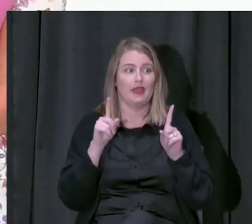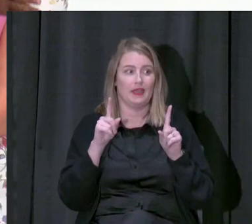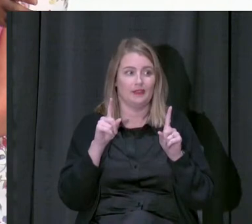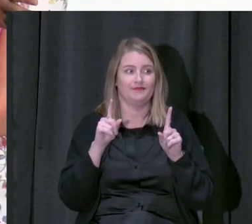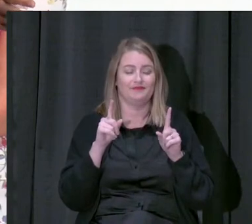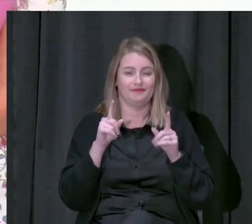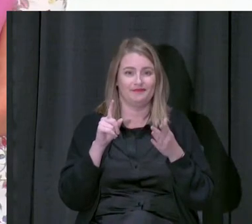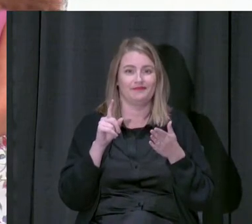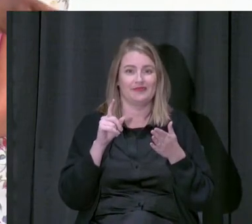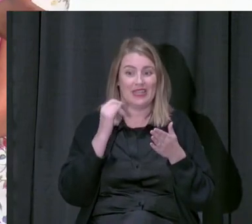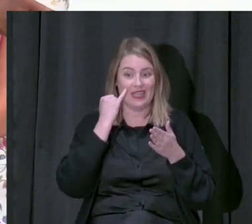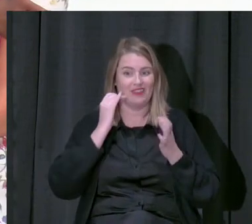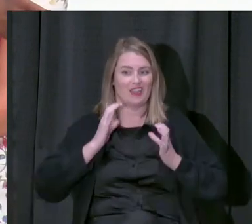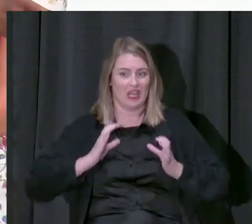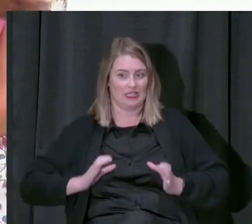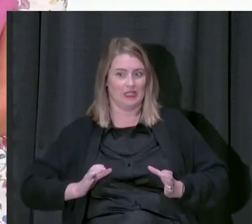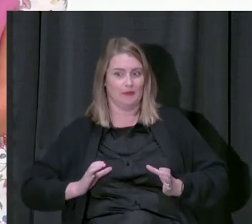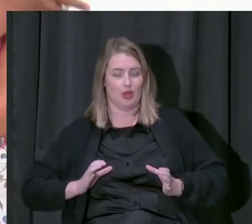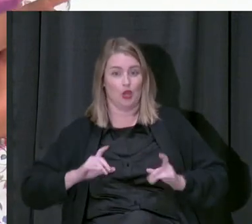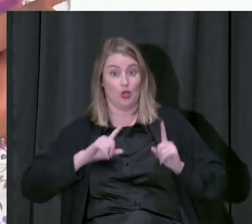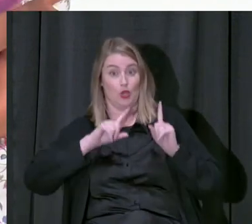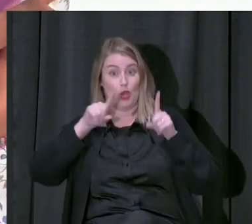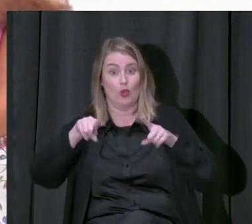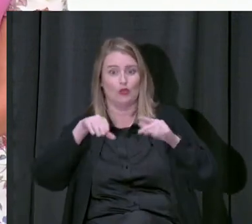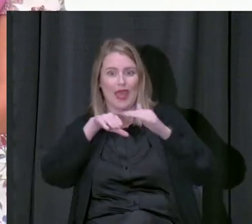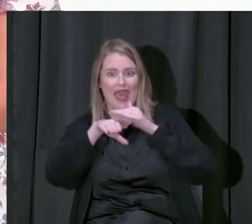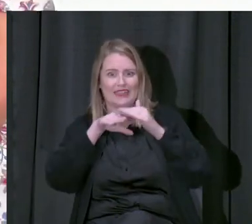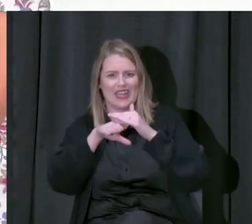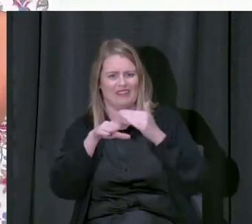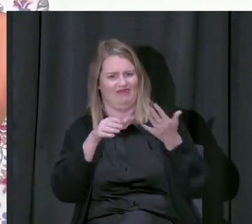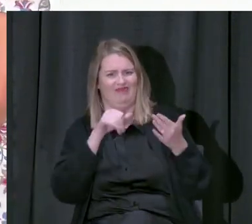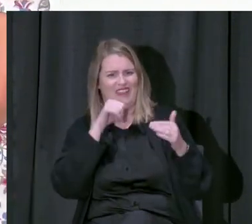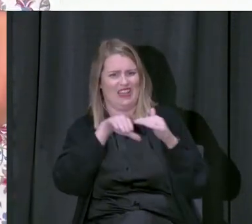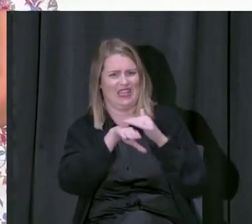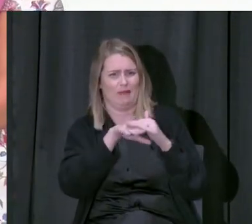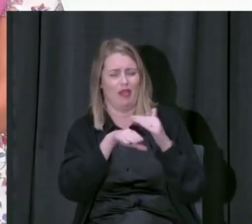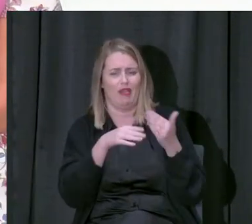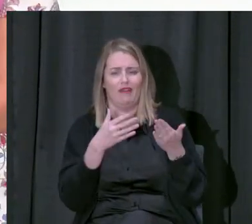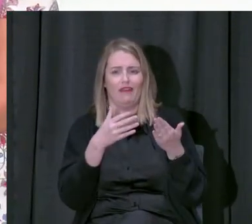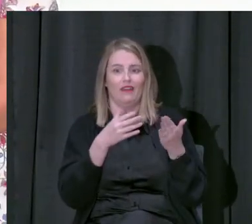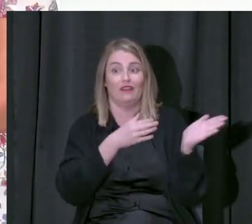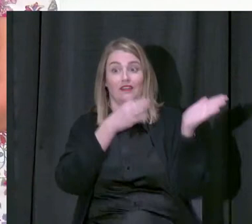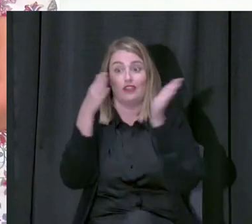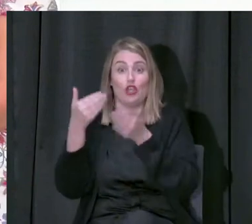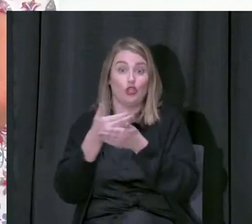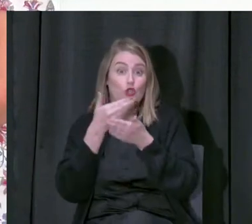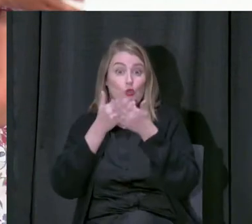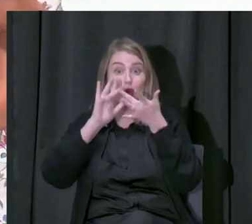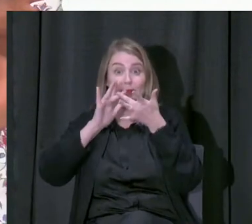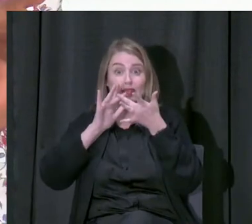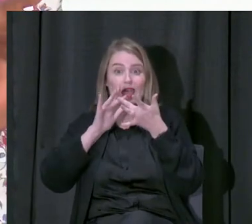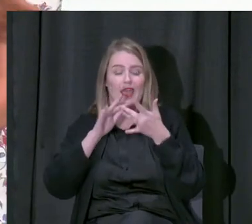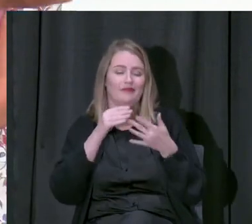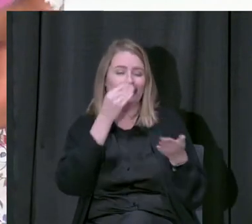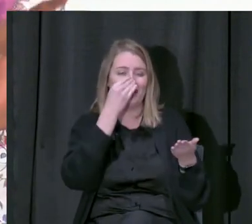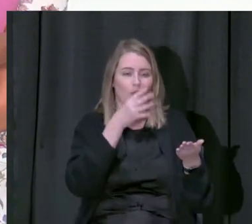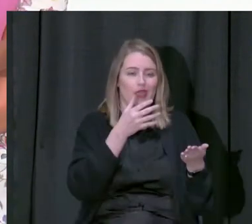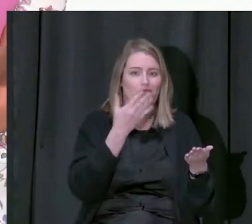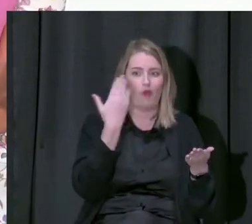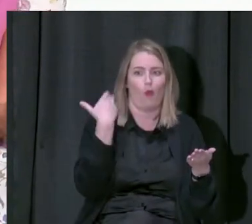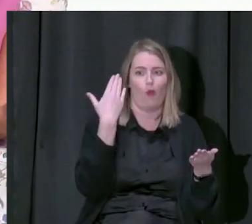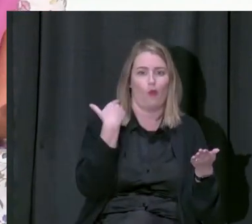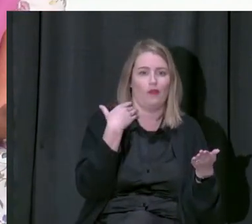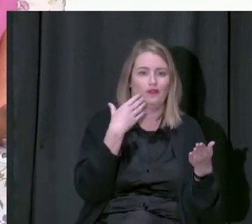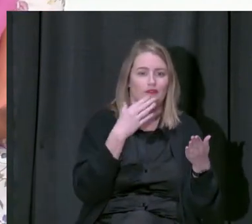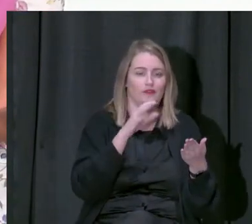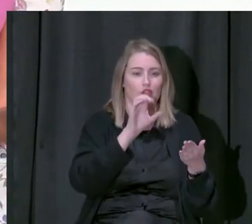if a customer goes there and accesses the legacy part and it's not accessible versus the new side, it's still a problem, right? They're not going to care about the fact that the code